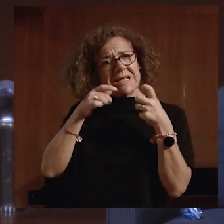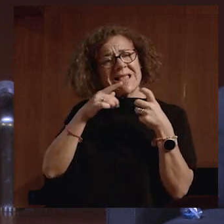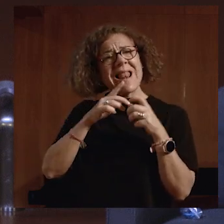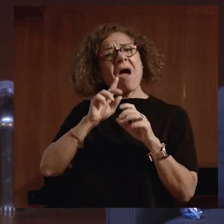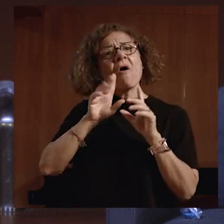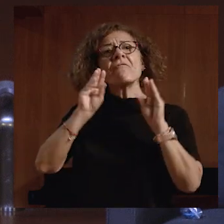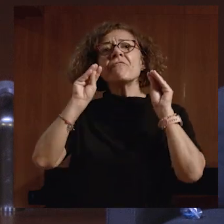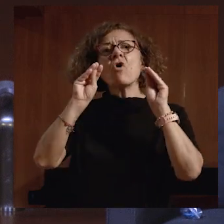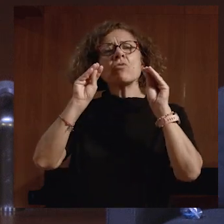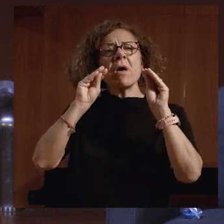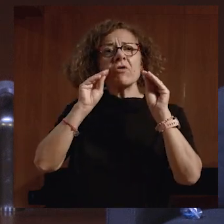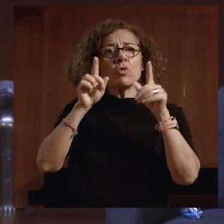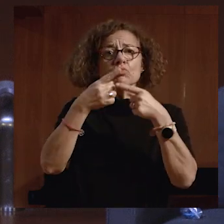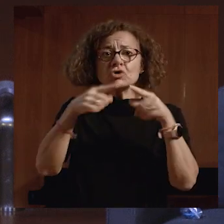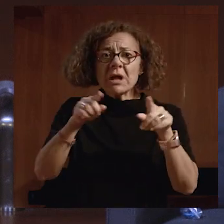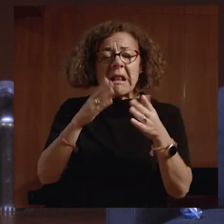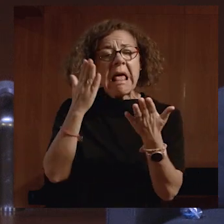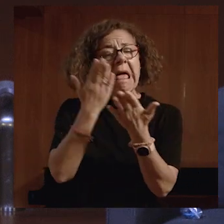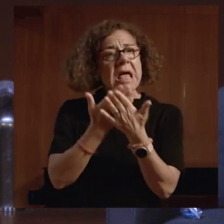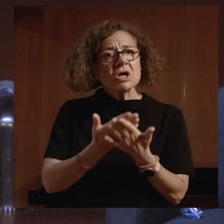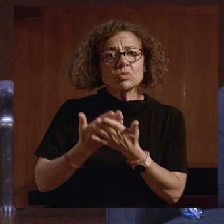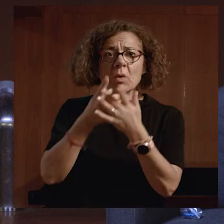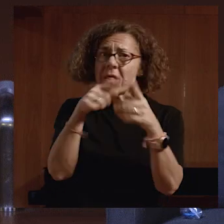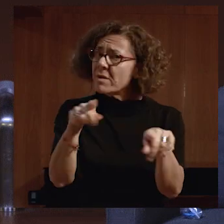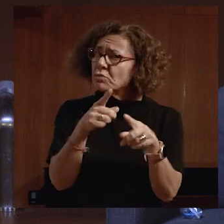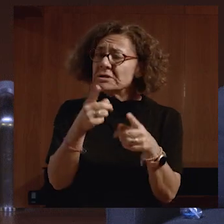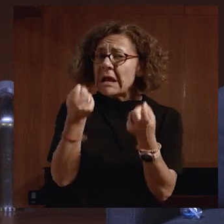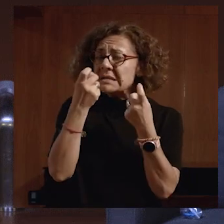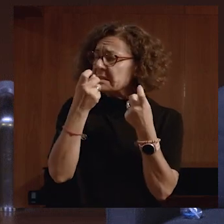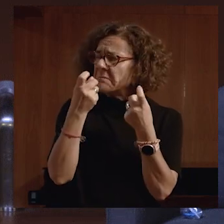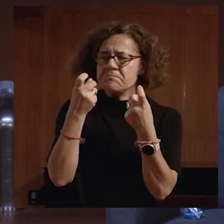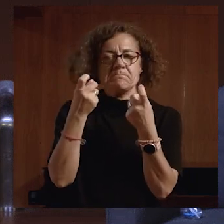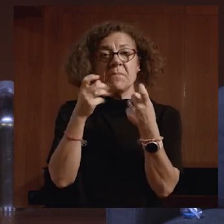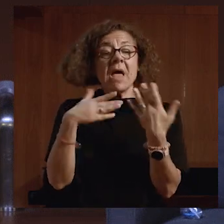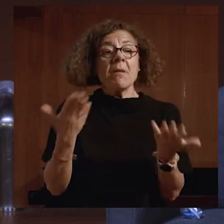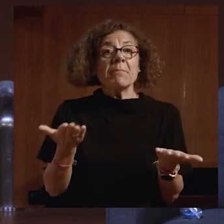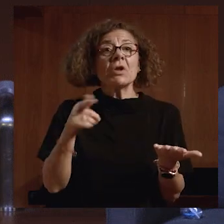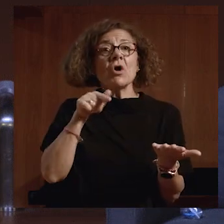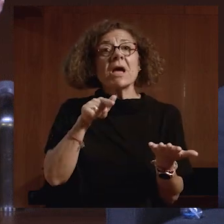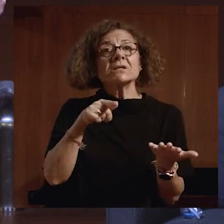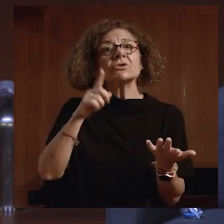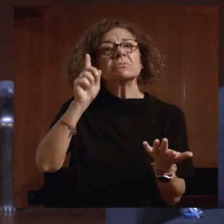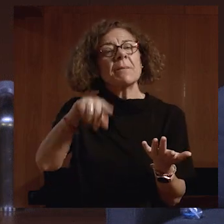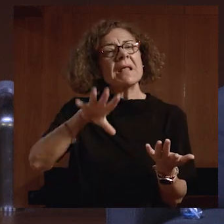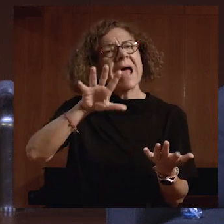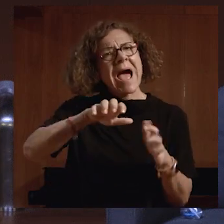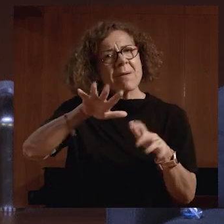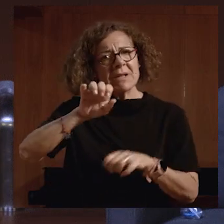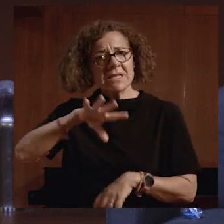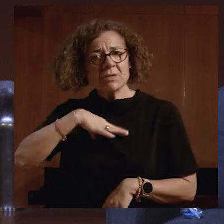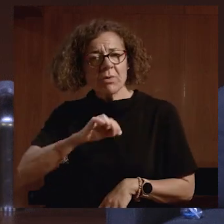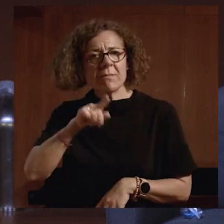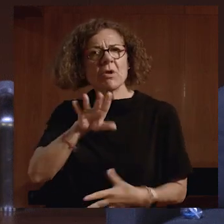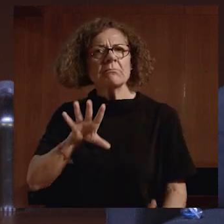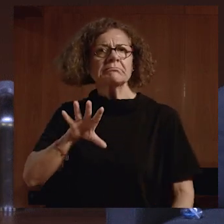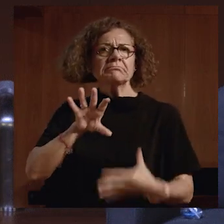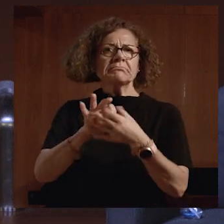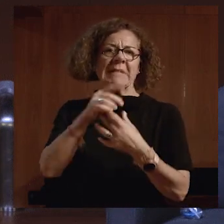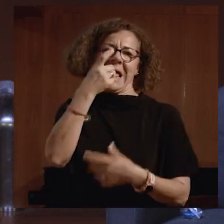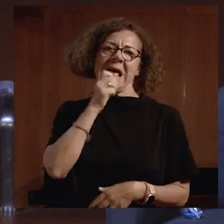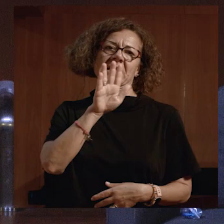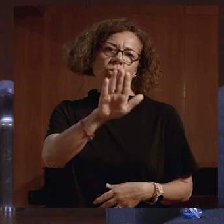are, because all these things can be learned, but it's about attitudes, and at the heart of everything I'm going to be talking about is people